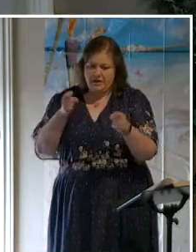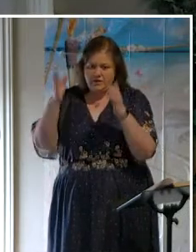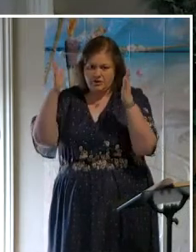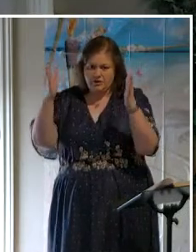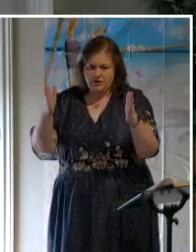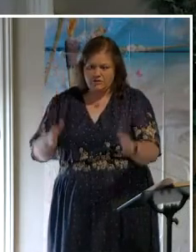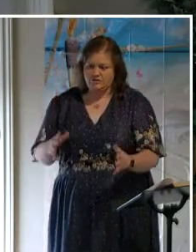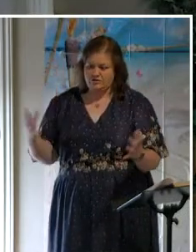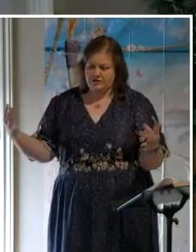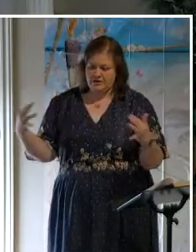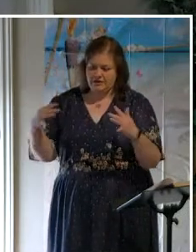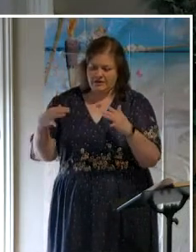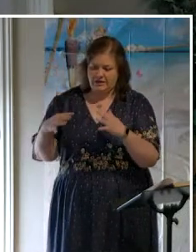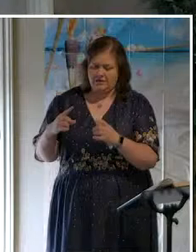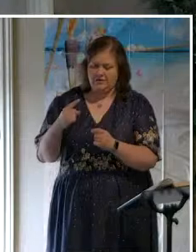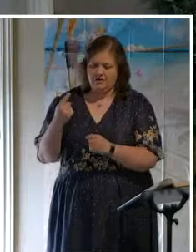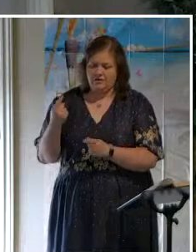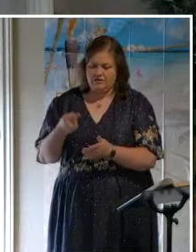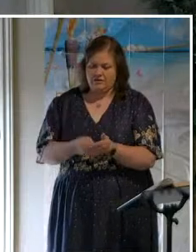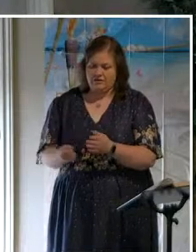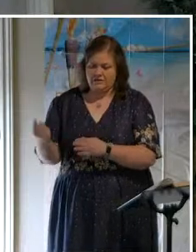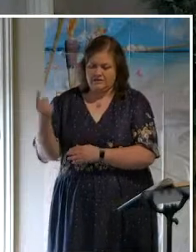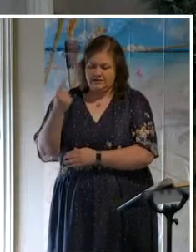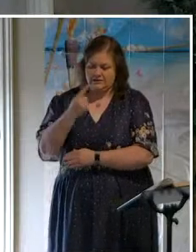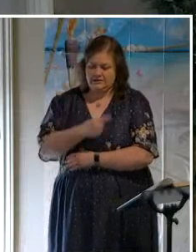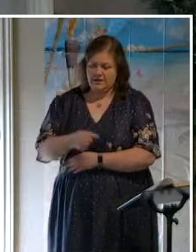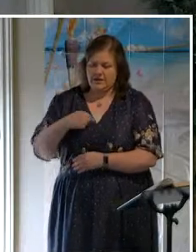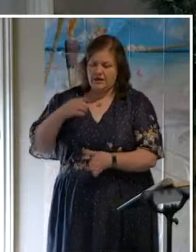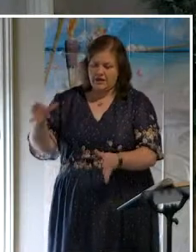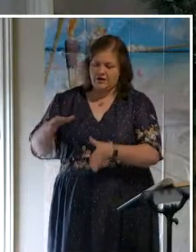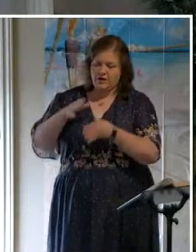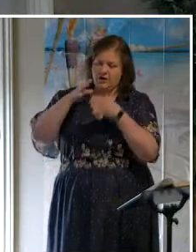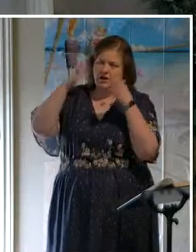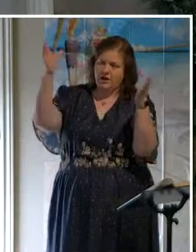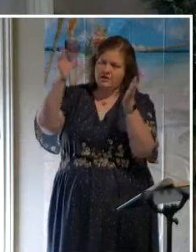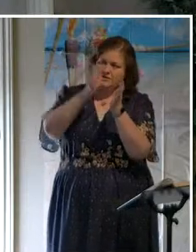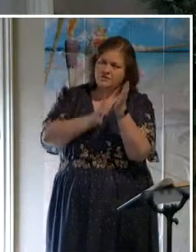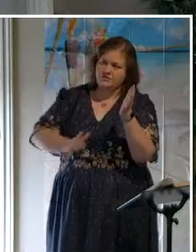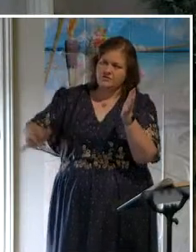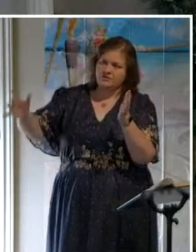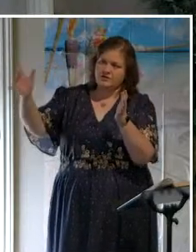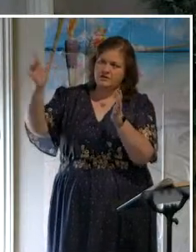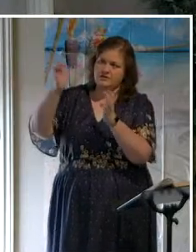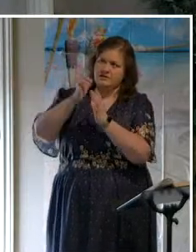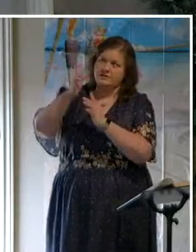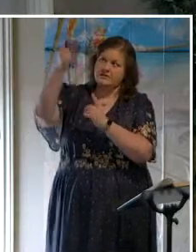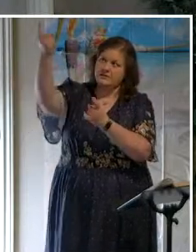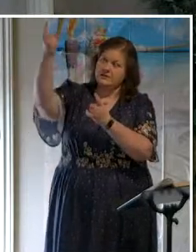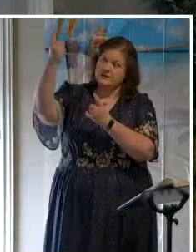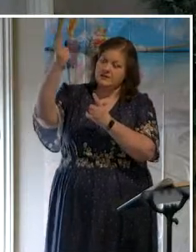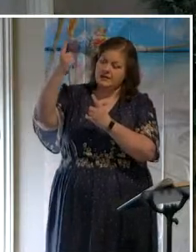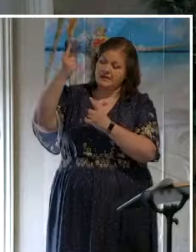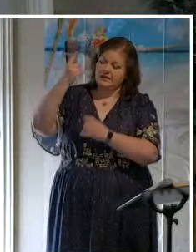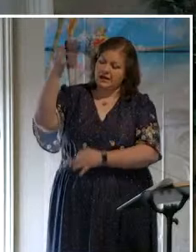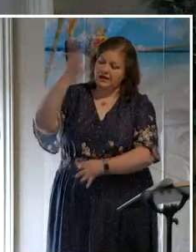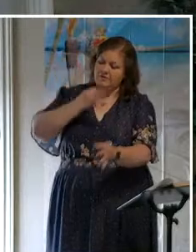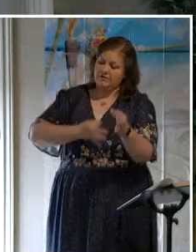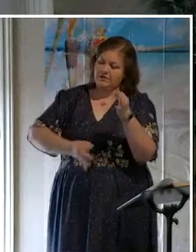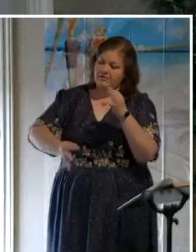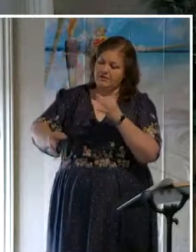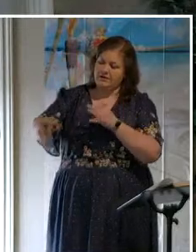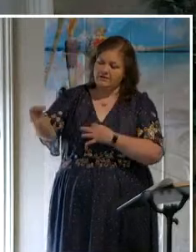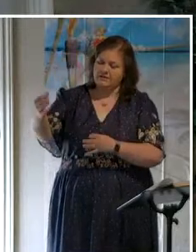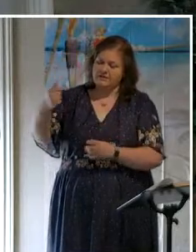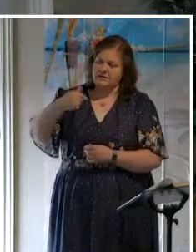gathered, oh, could this be the day? I cried out to Jesus, he came in my stead. He